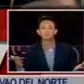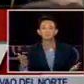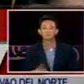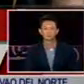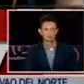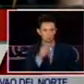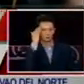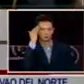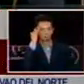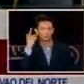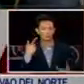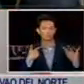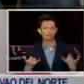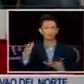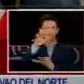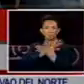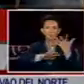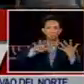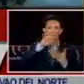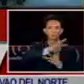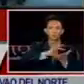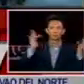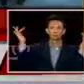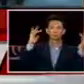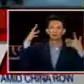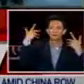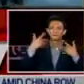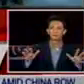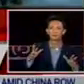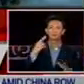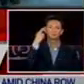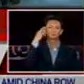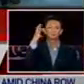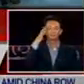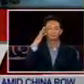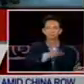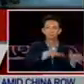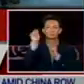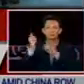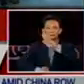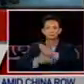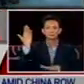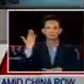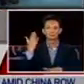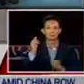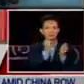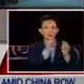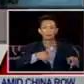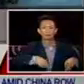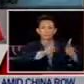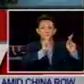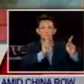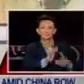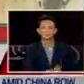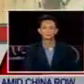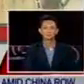know, there was a commotion in the hallways just after the Chief Justice left without a buyer leave from the court,